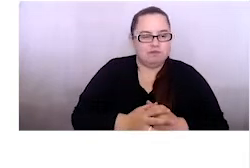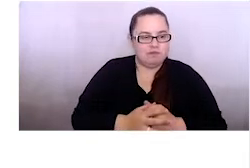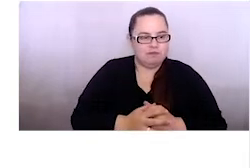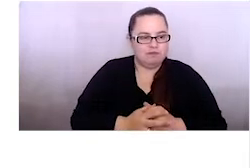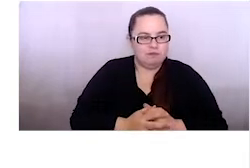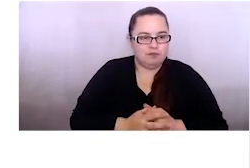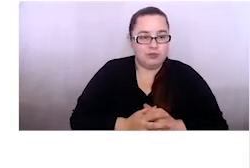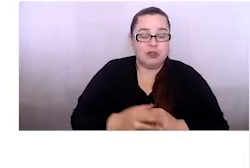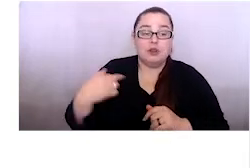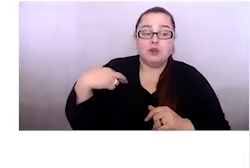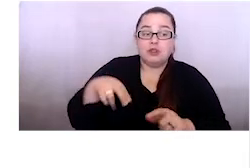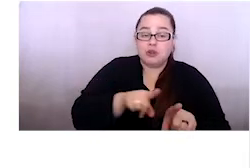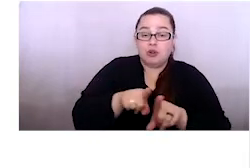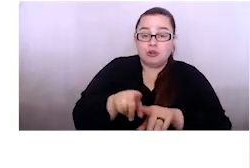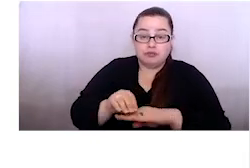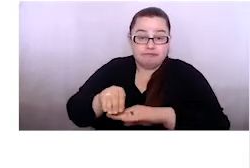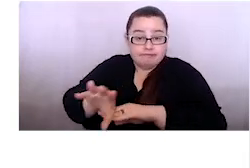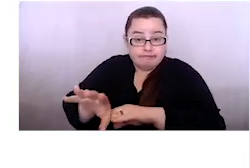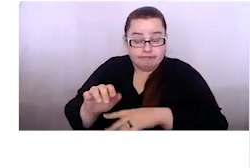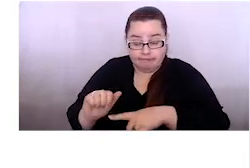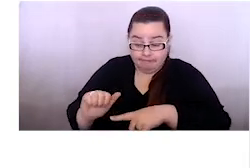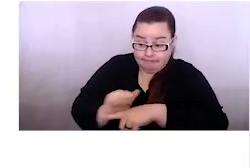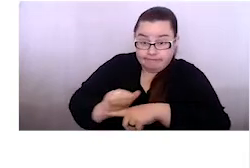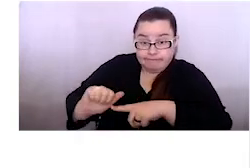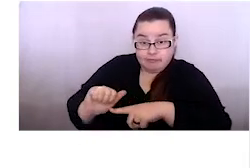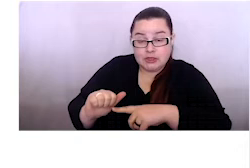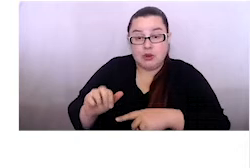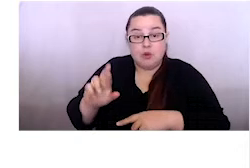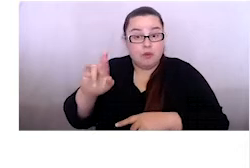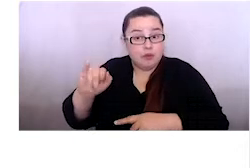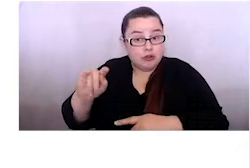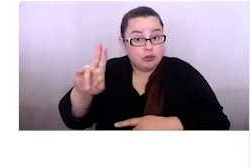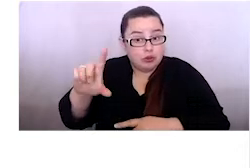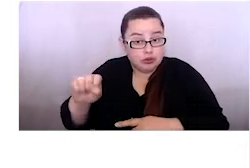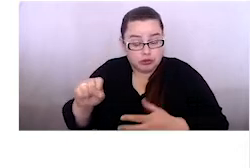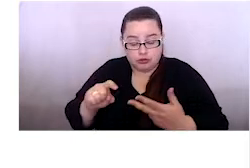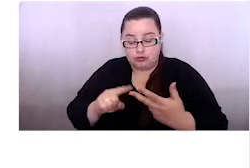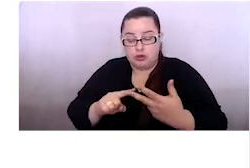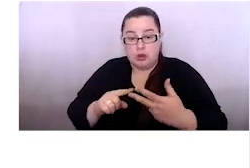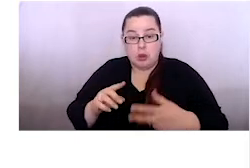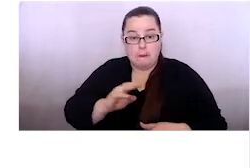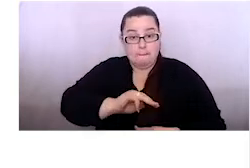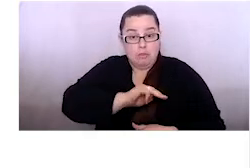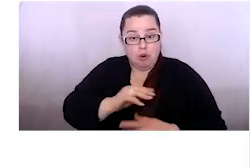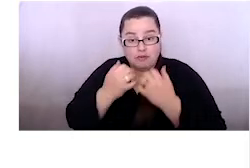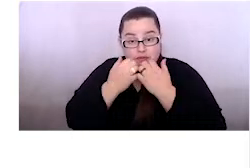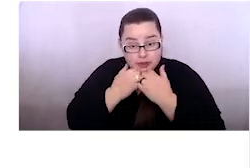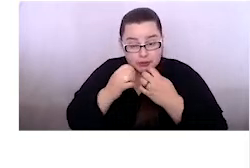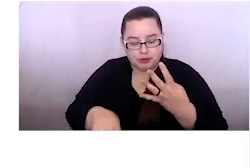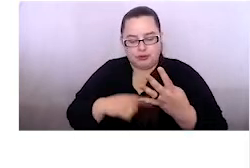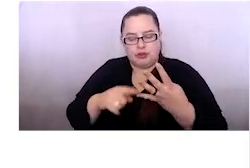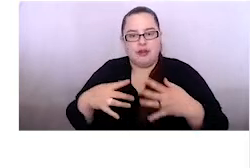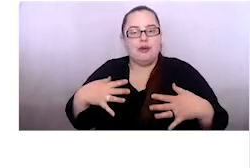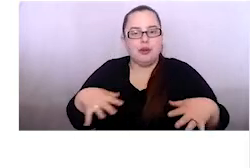Religion also has influences on practices, rituals, moral values, and clothing. And we see examples of